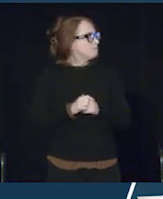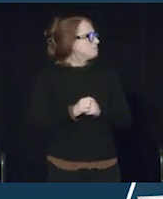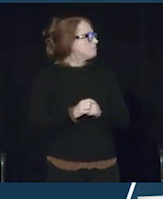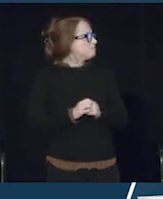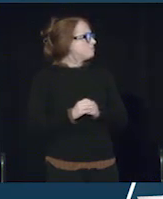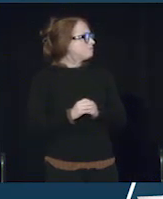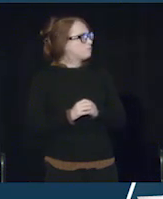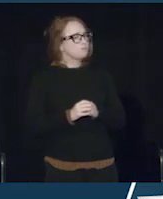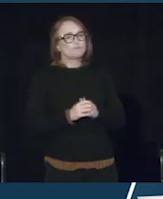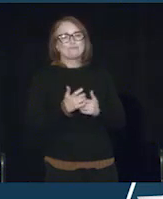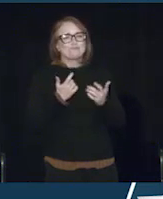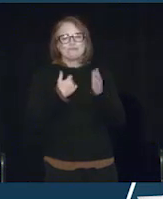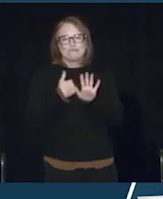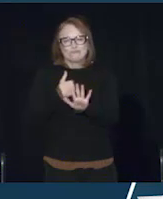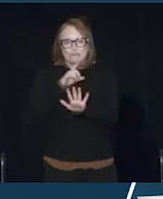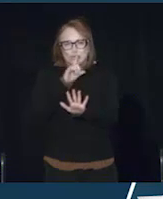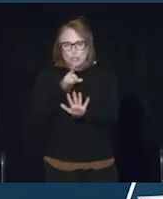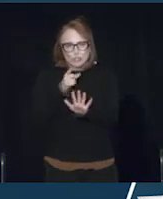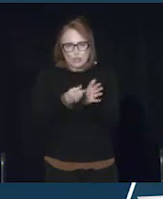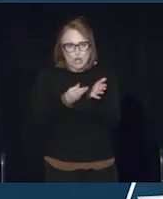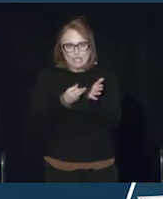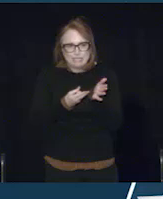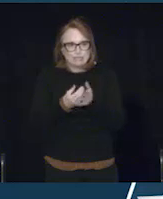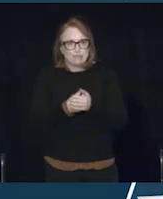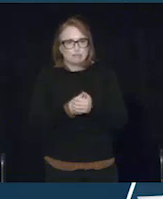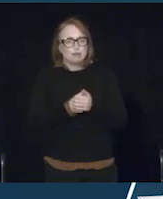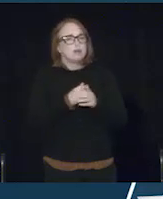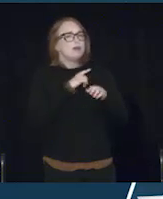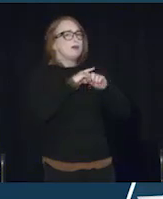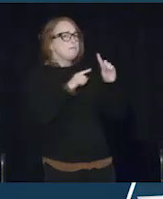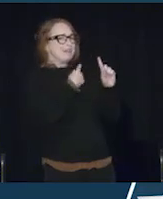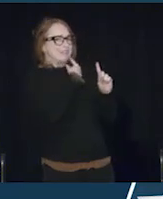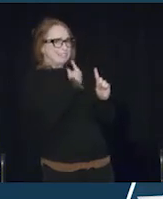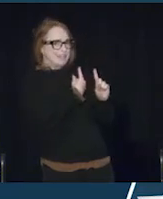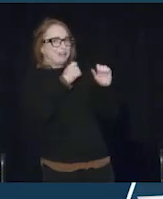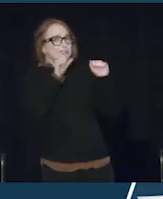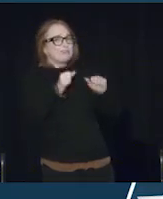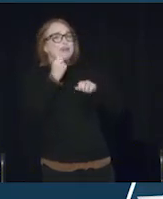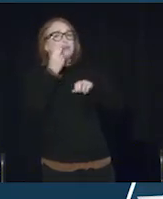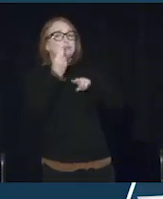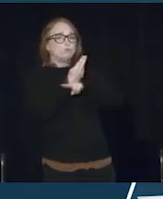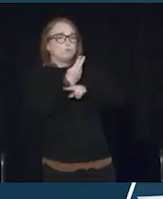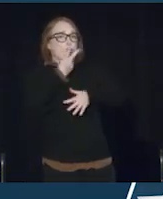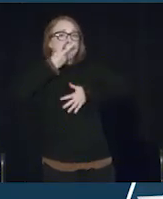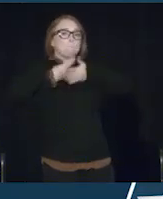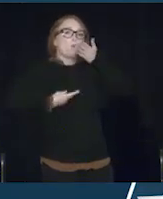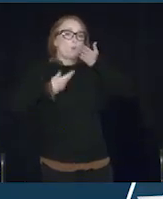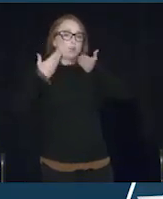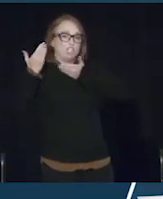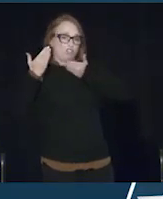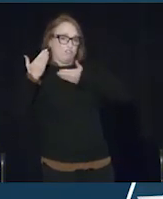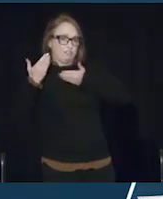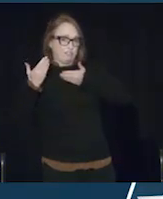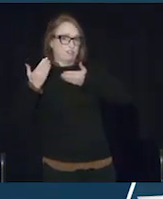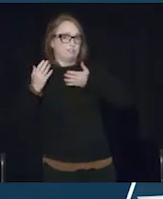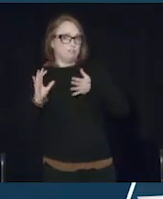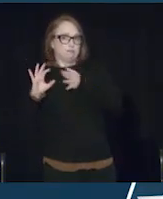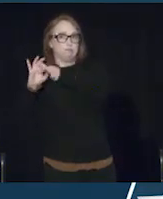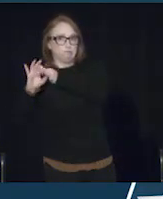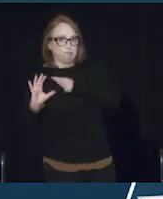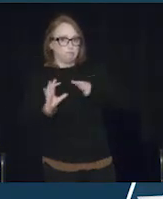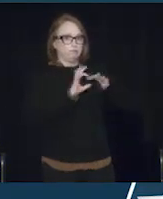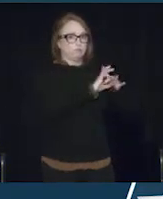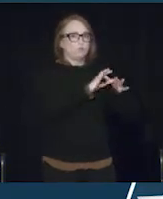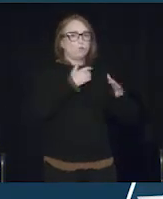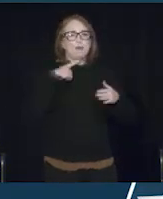I honestly. then they were saying that you can use both services. So I'm asking if that